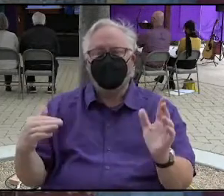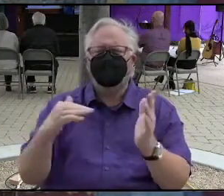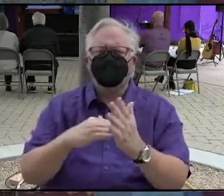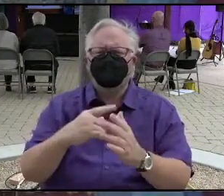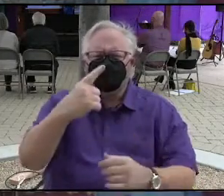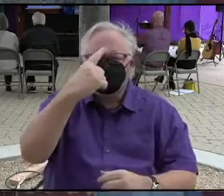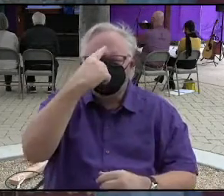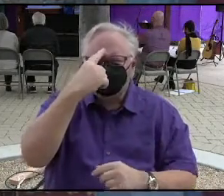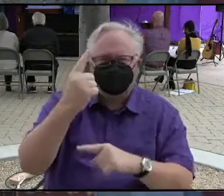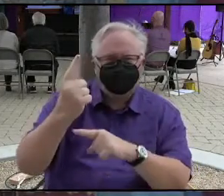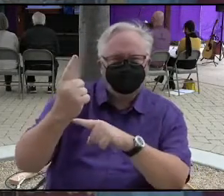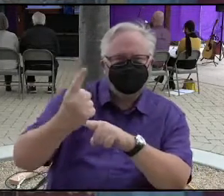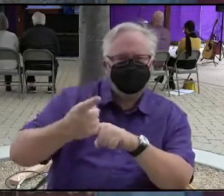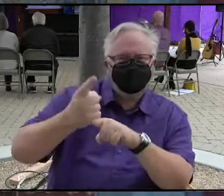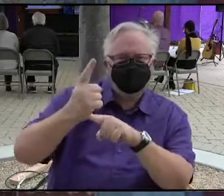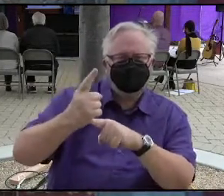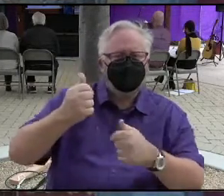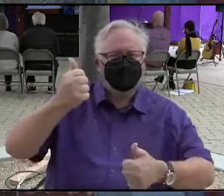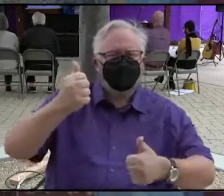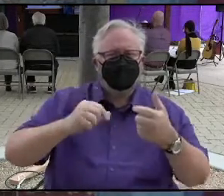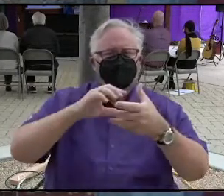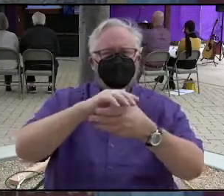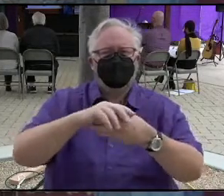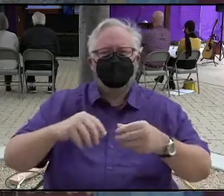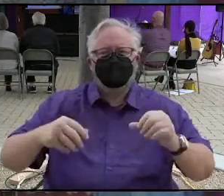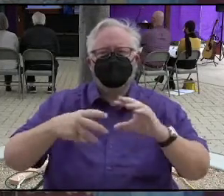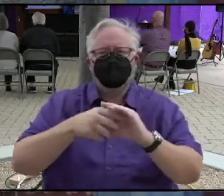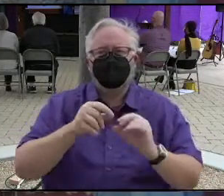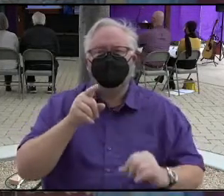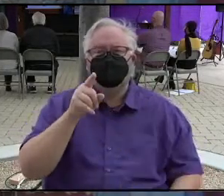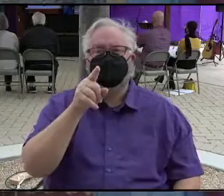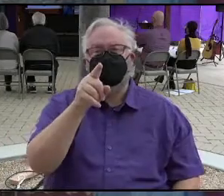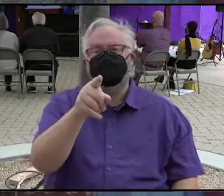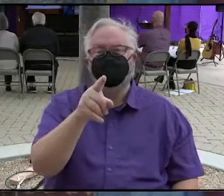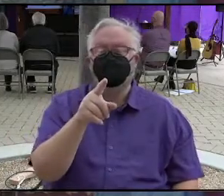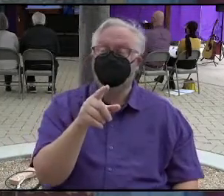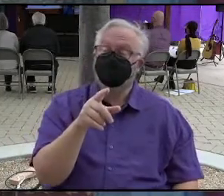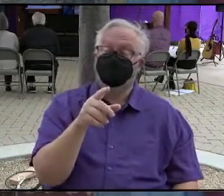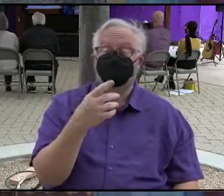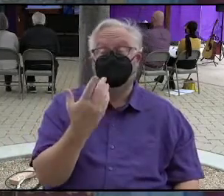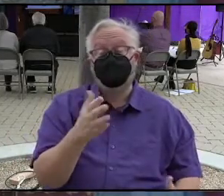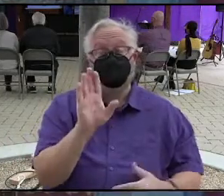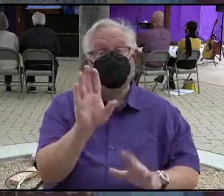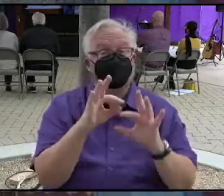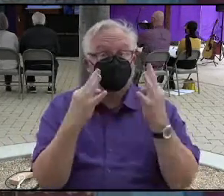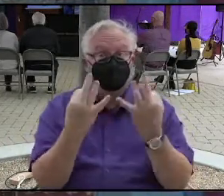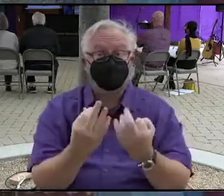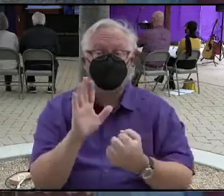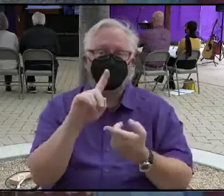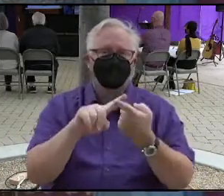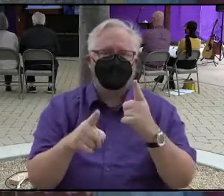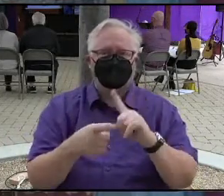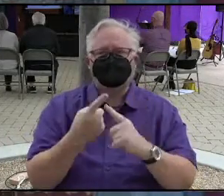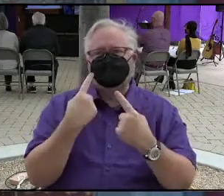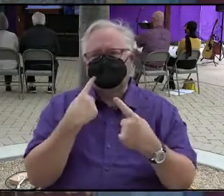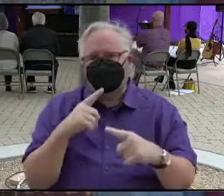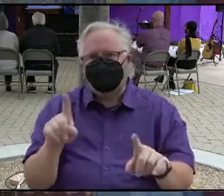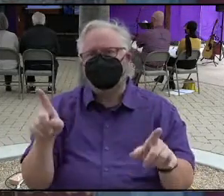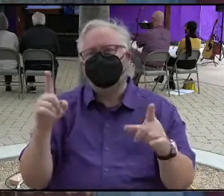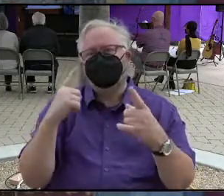moment. What are the stories that you or your family or friends keep telling?